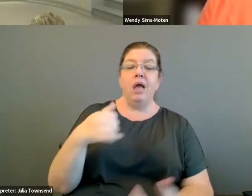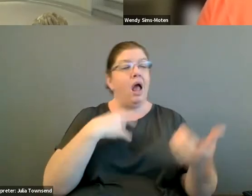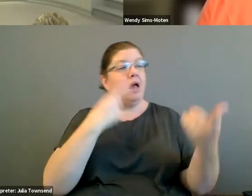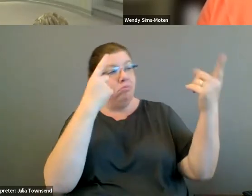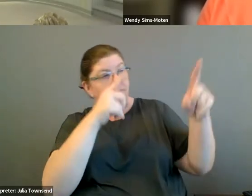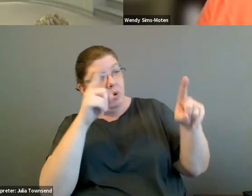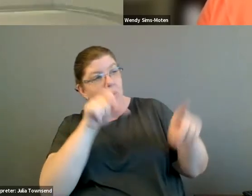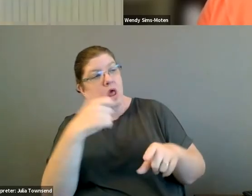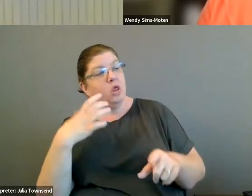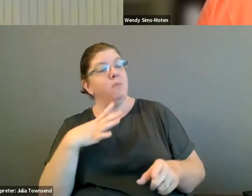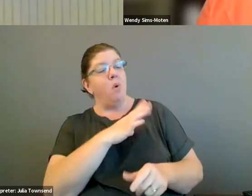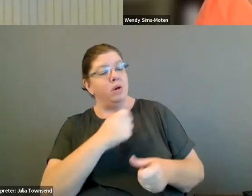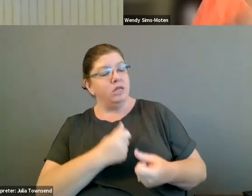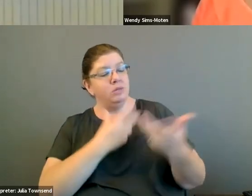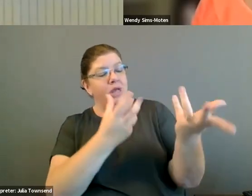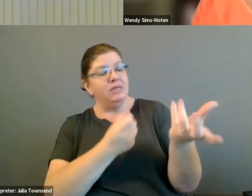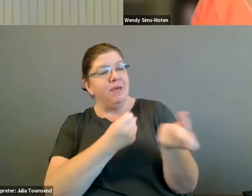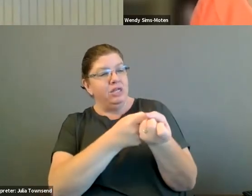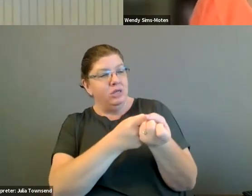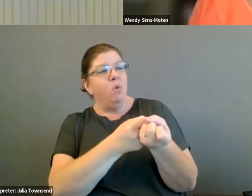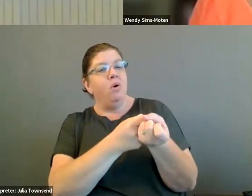I also express my support.